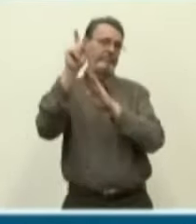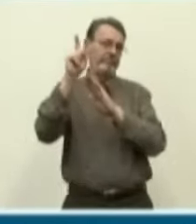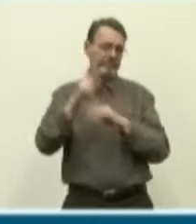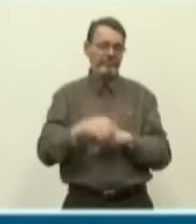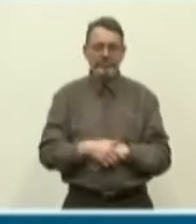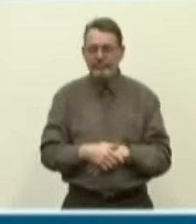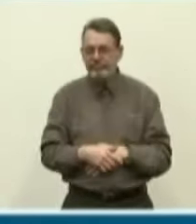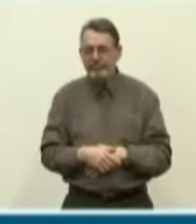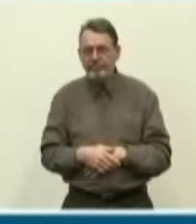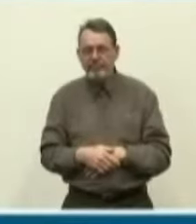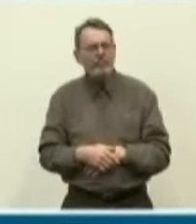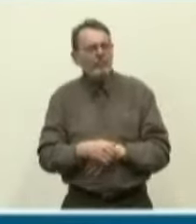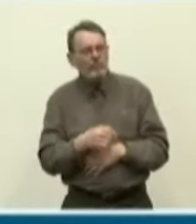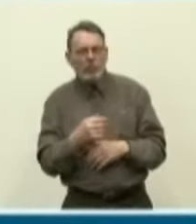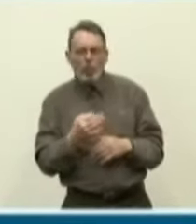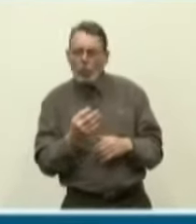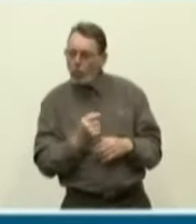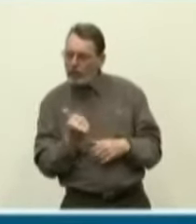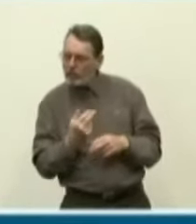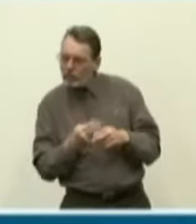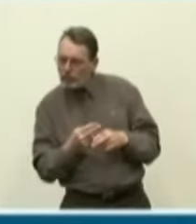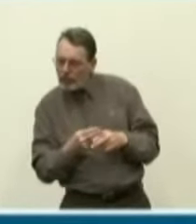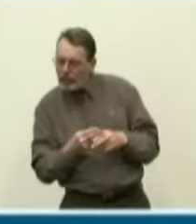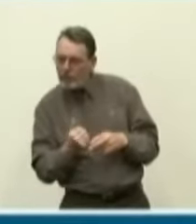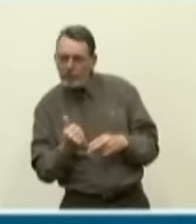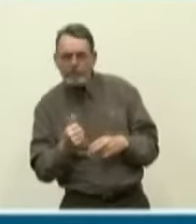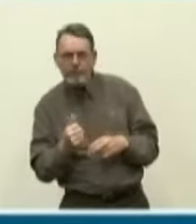Yeah. So what's your name? My name is.